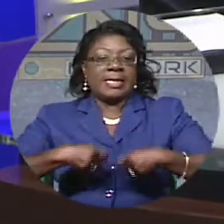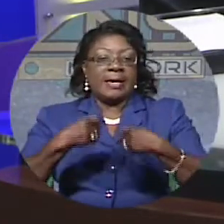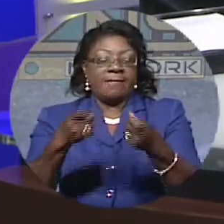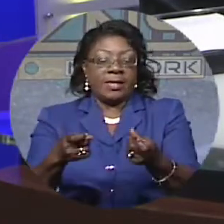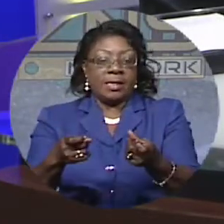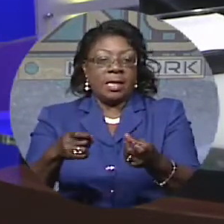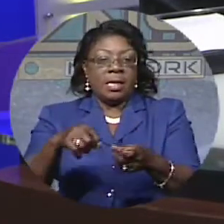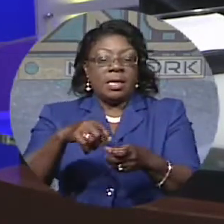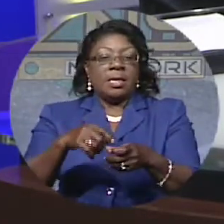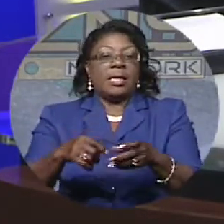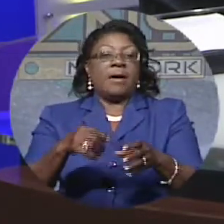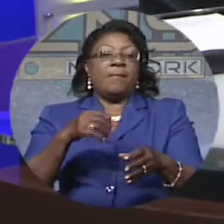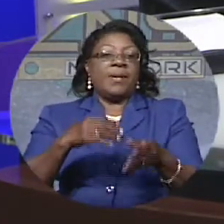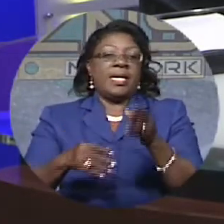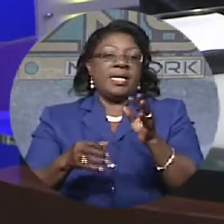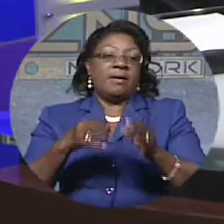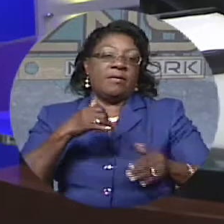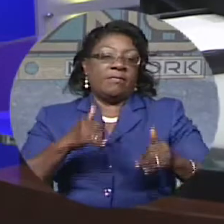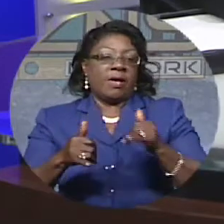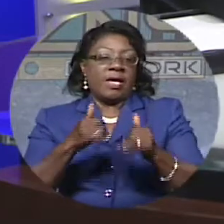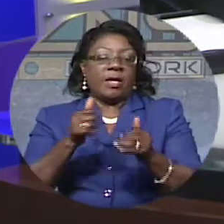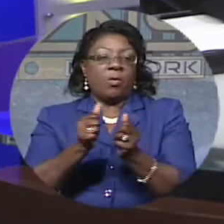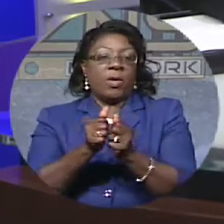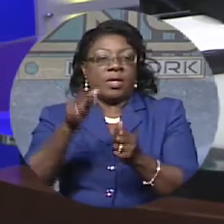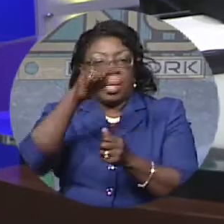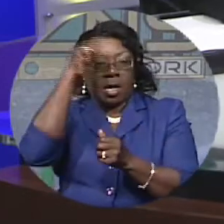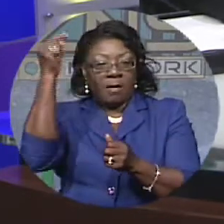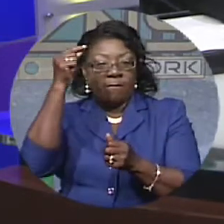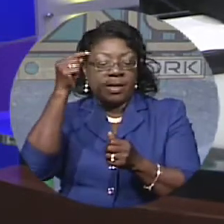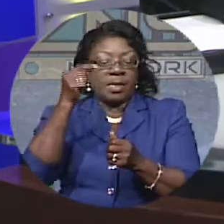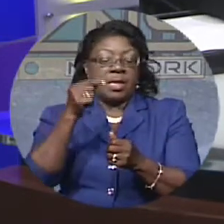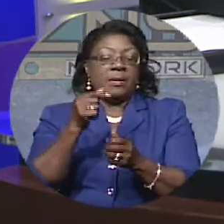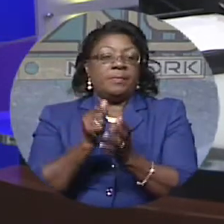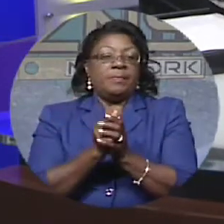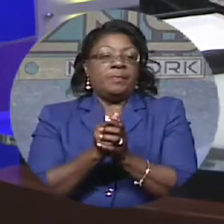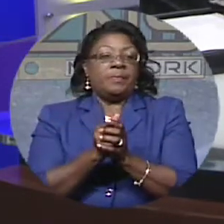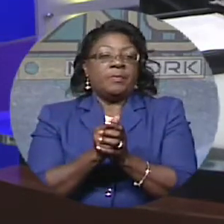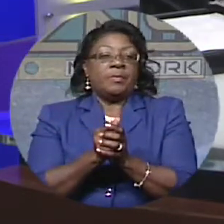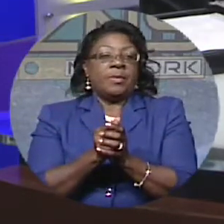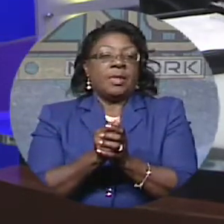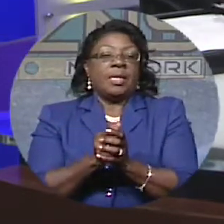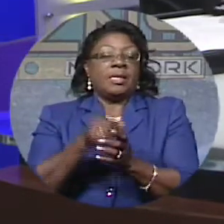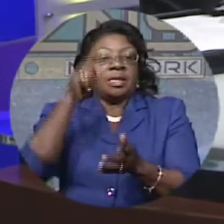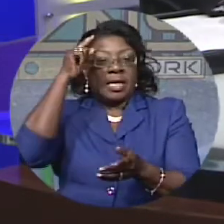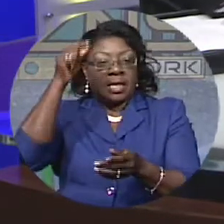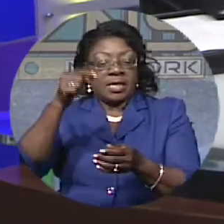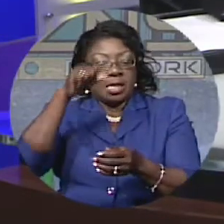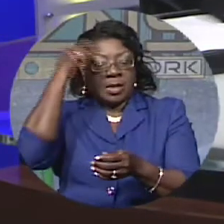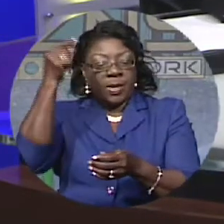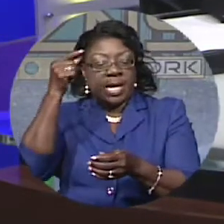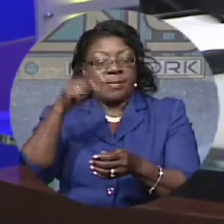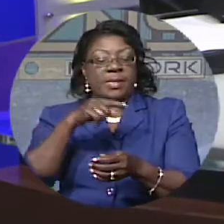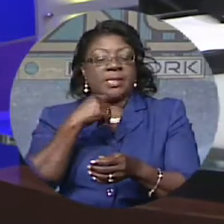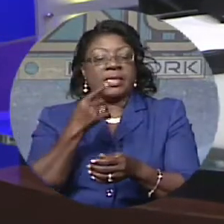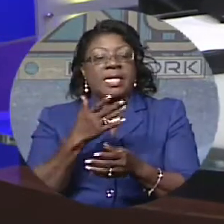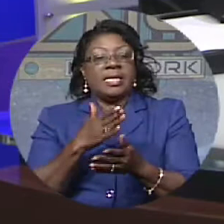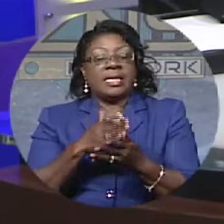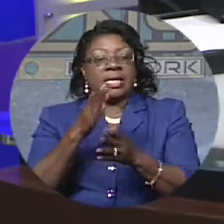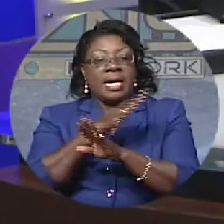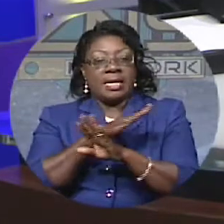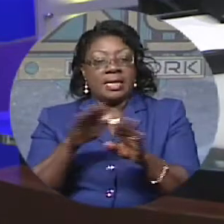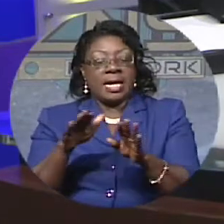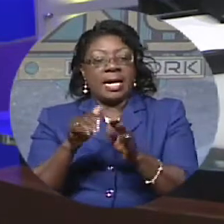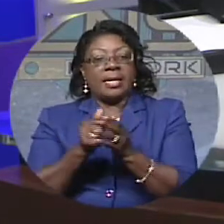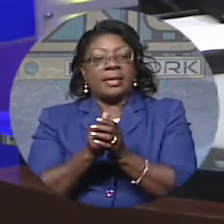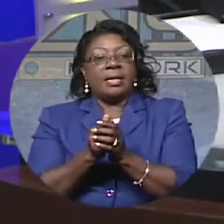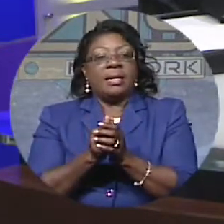his summation Friday morning, and once that is done, he will hand the case over to the jury for deliberations. Fern Carey, ZNS